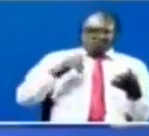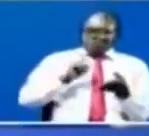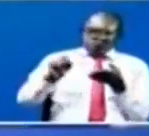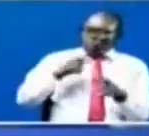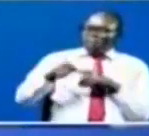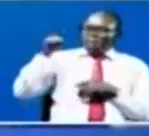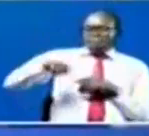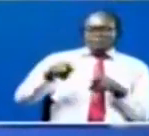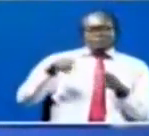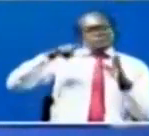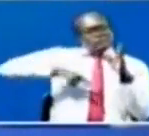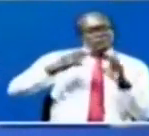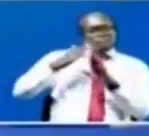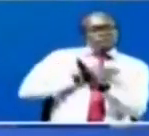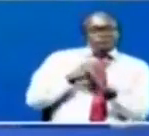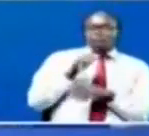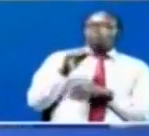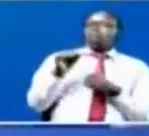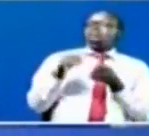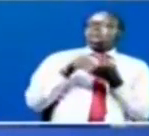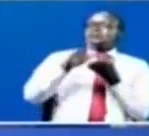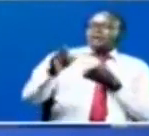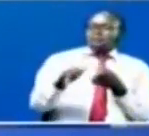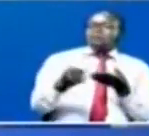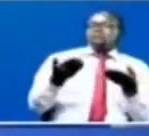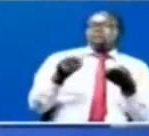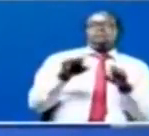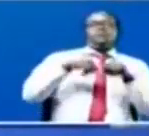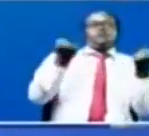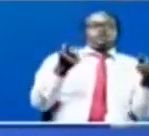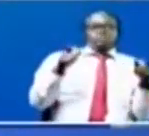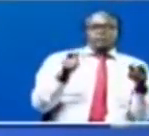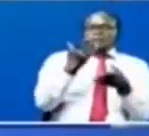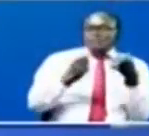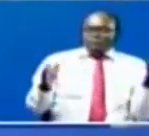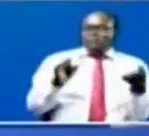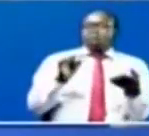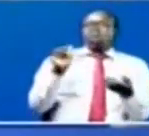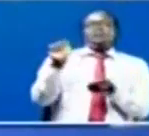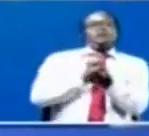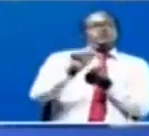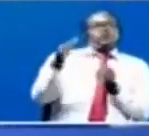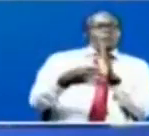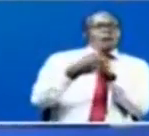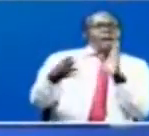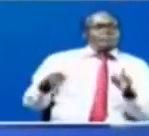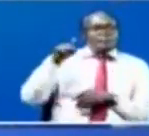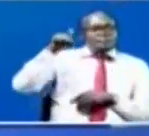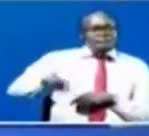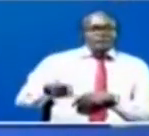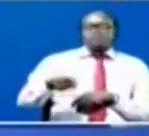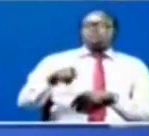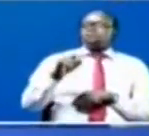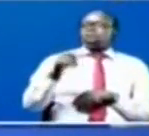trying to proofread and see, is this caption really related? It's something that's gonna taint who you are. So it's, you have to take music